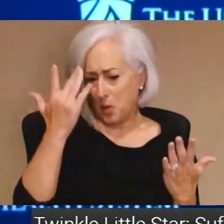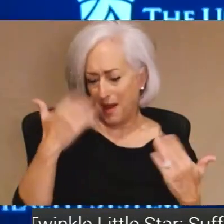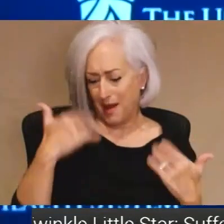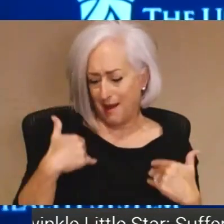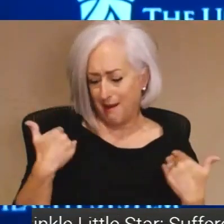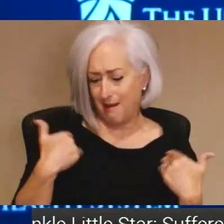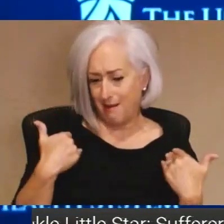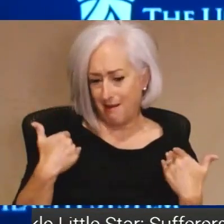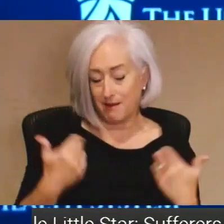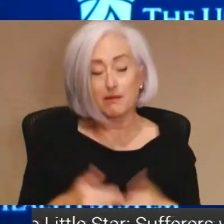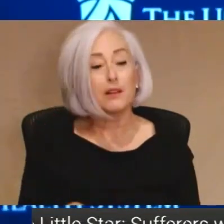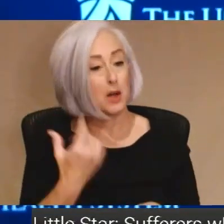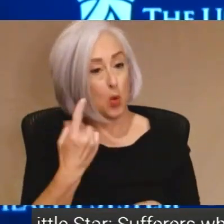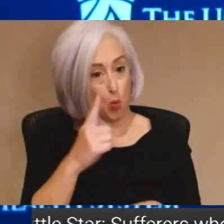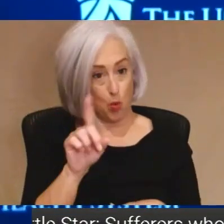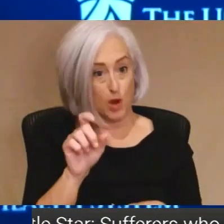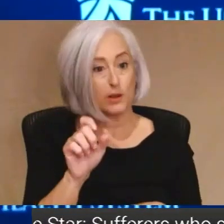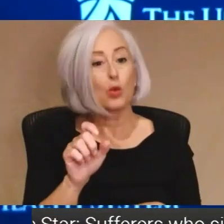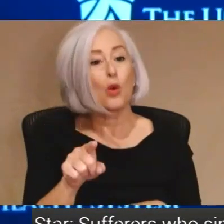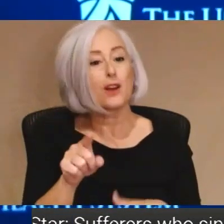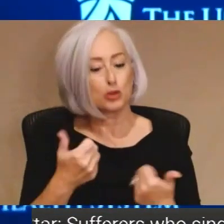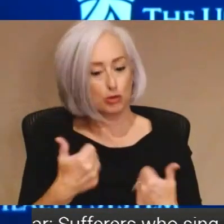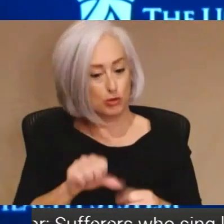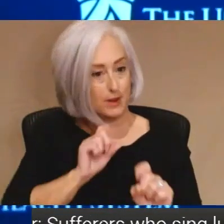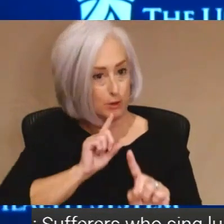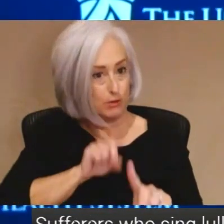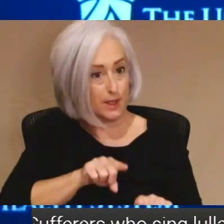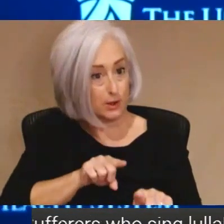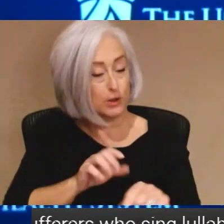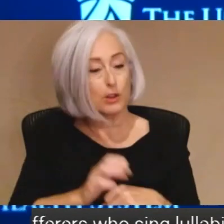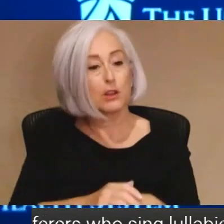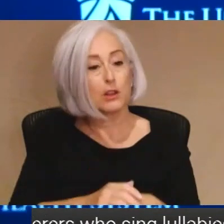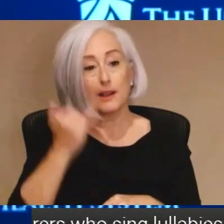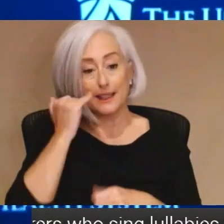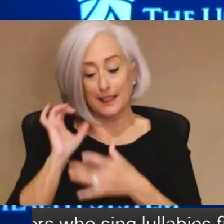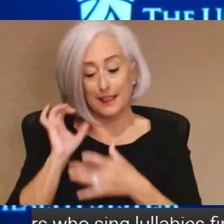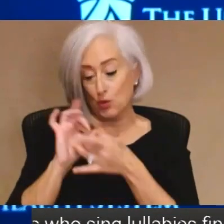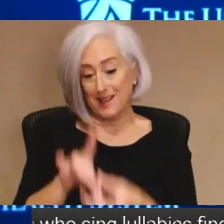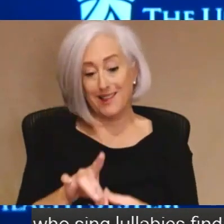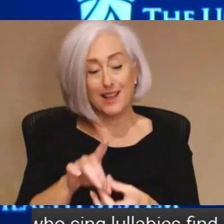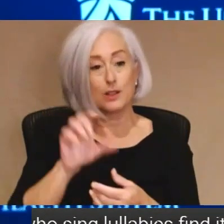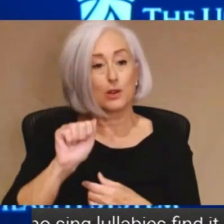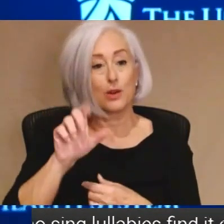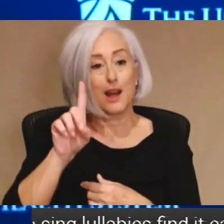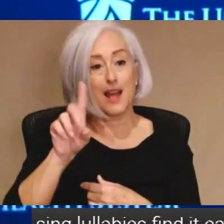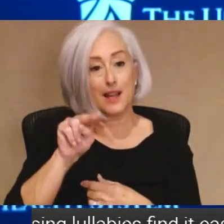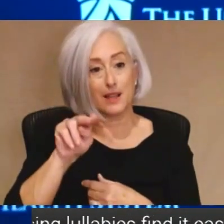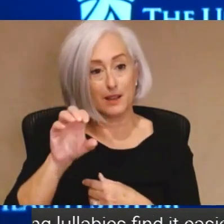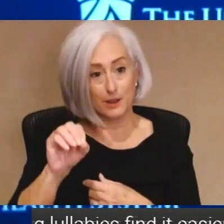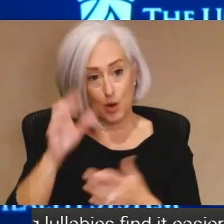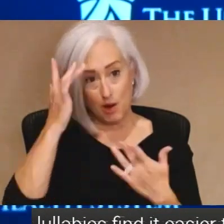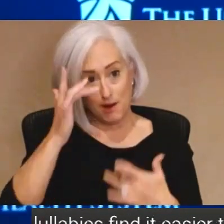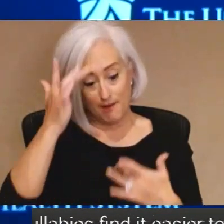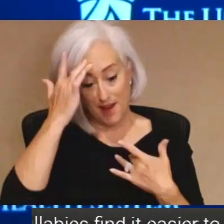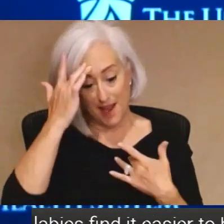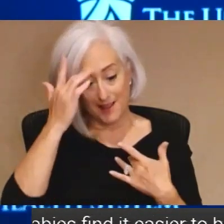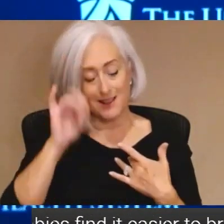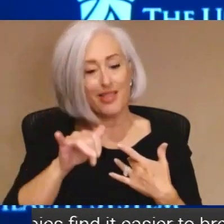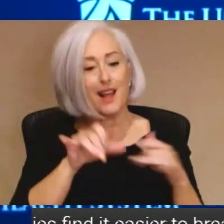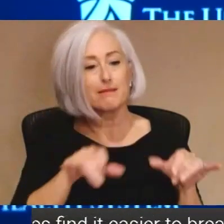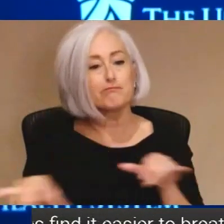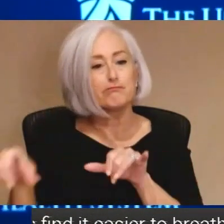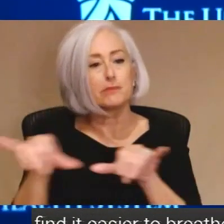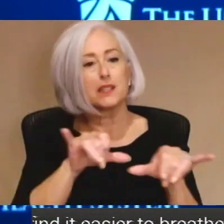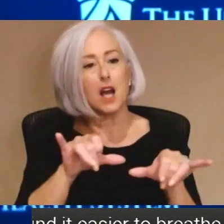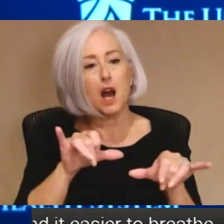trying to find out. Again, if it is related to adenovirus, it's a common infection among children. You tend to get immunity as you